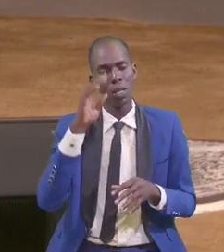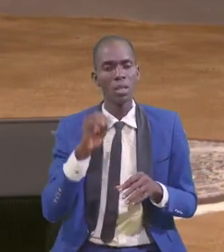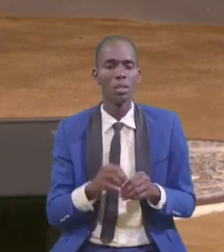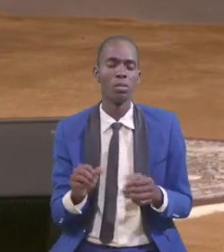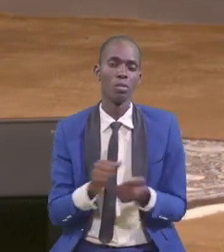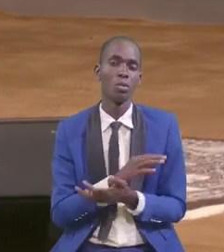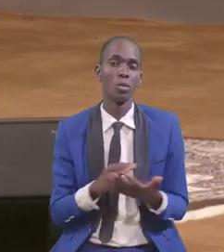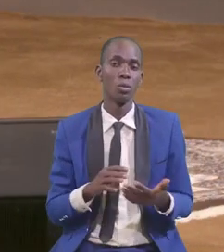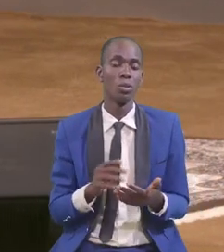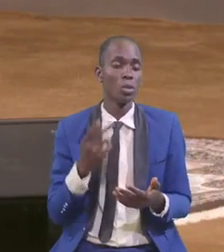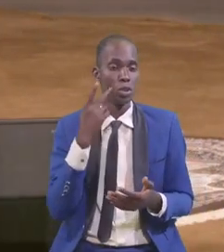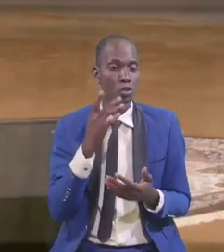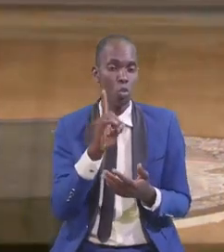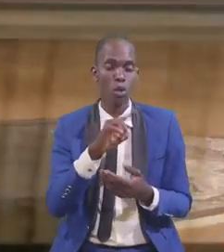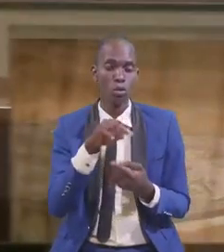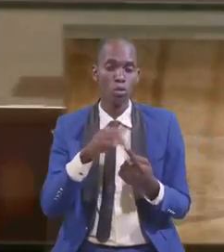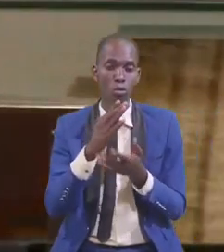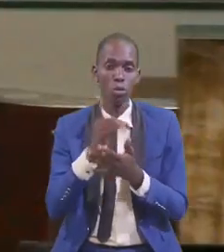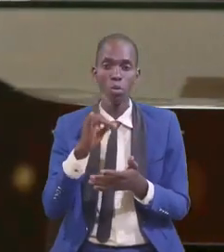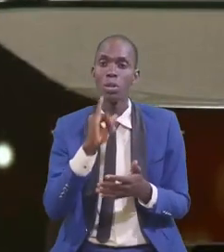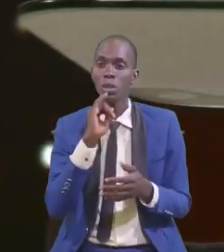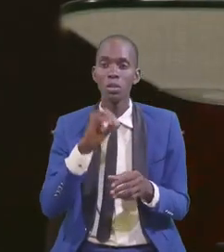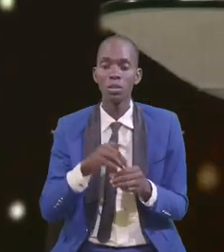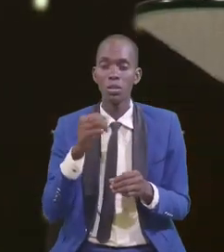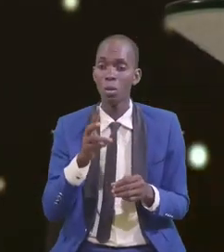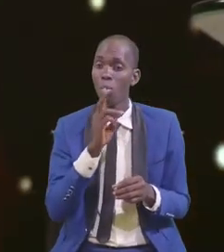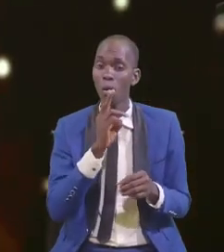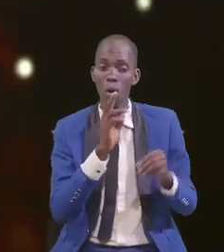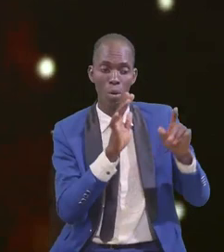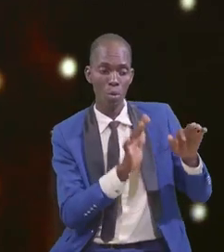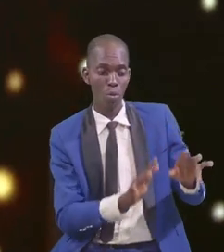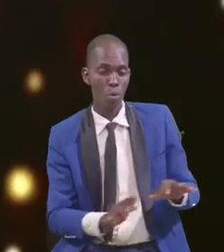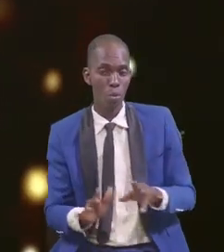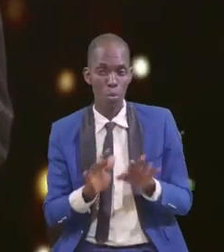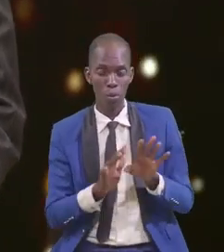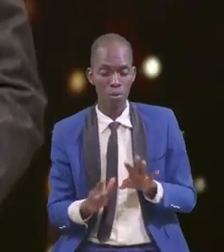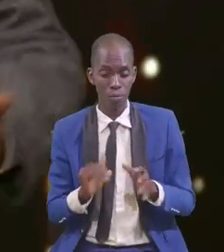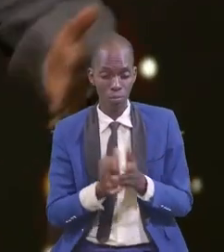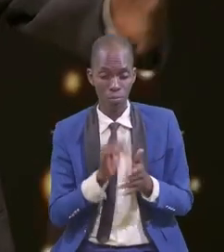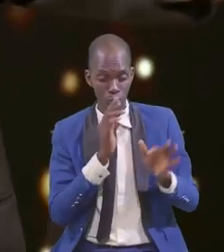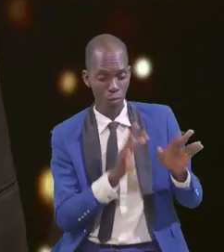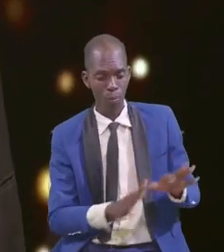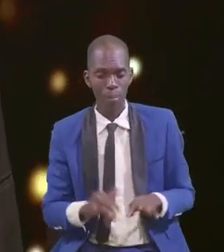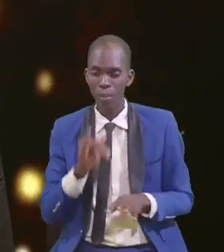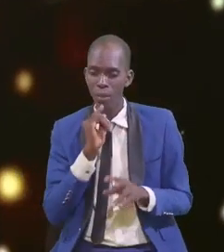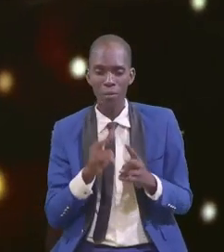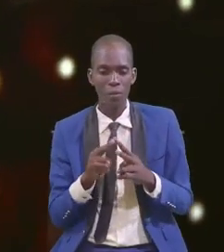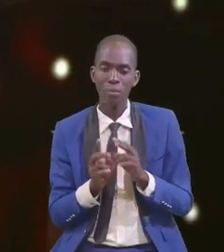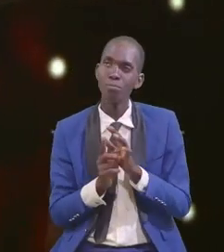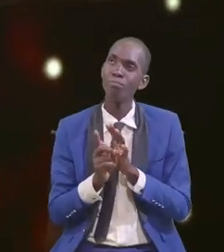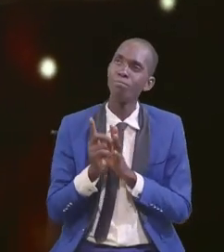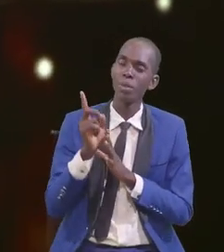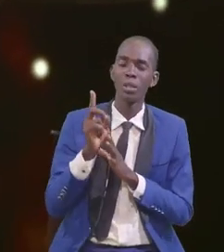is in the river, too deep for his height, too